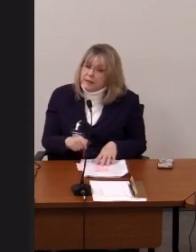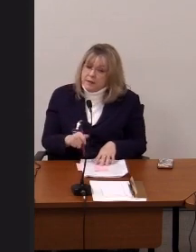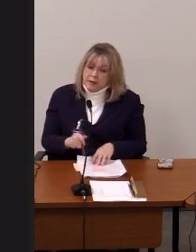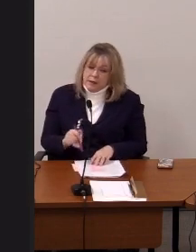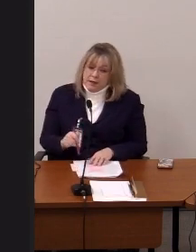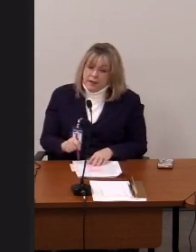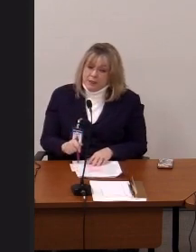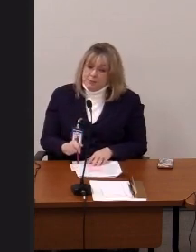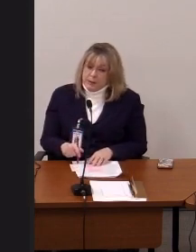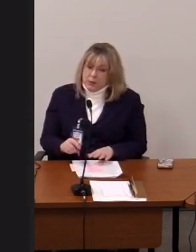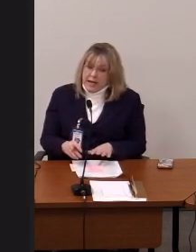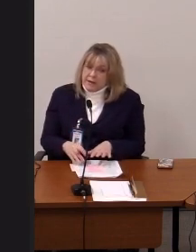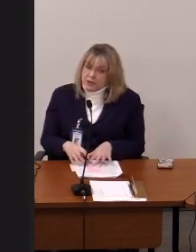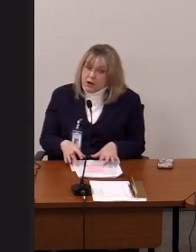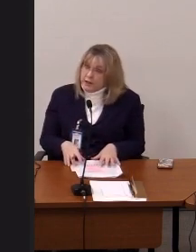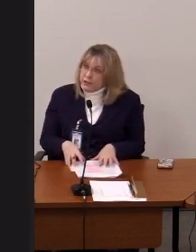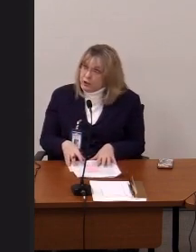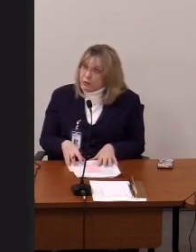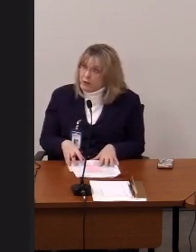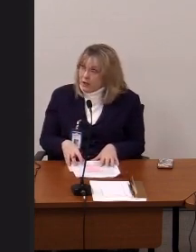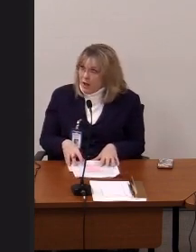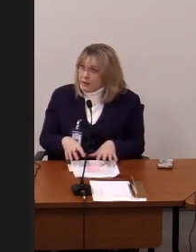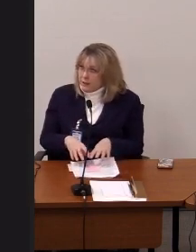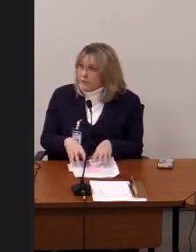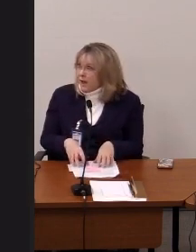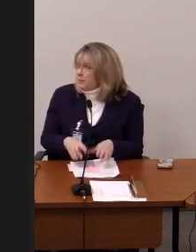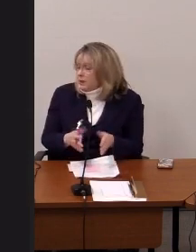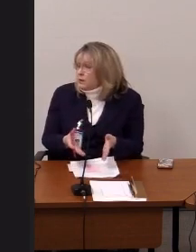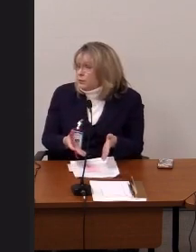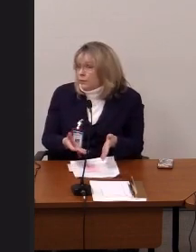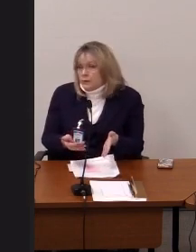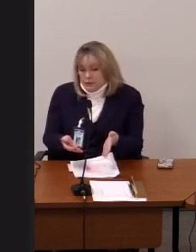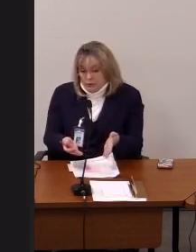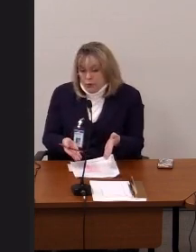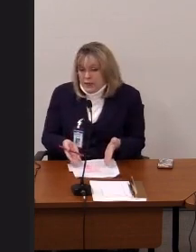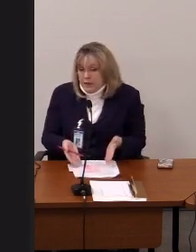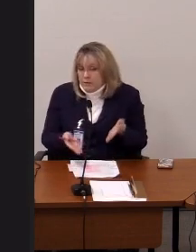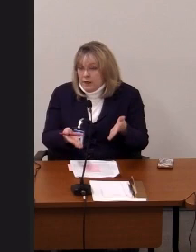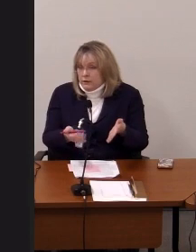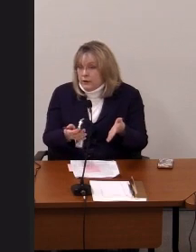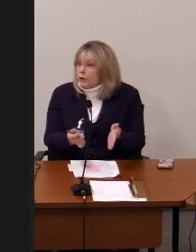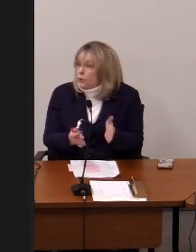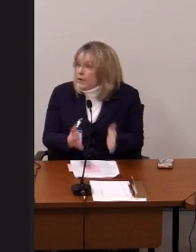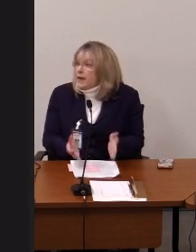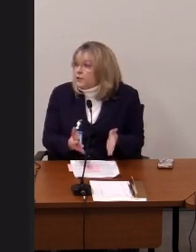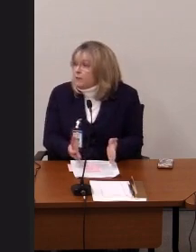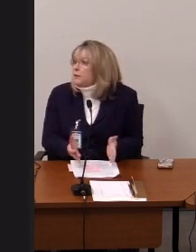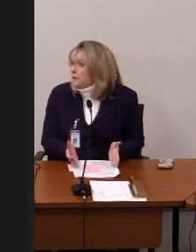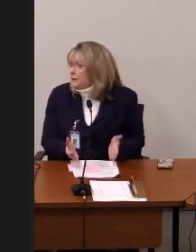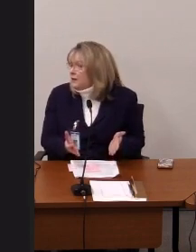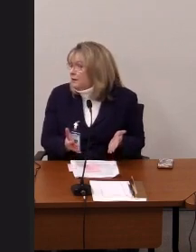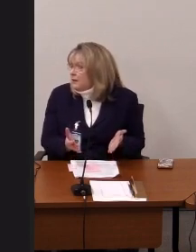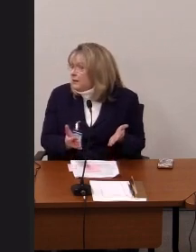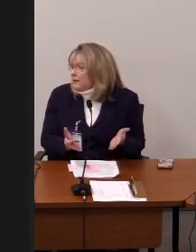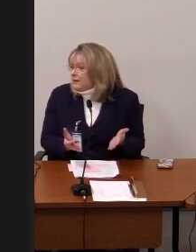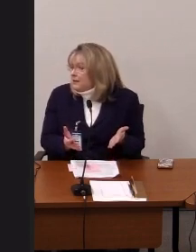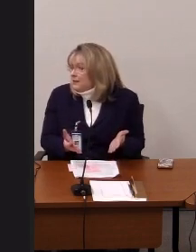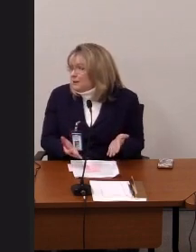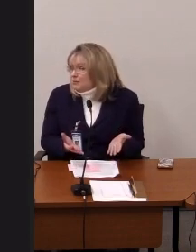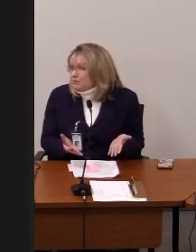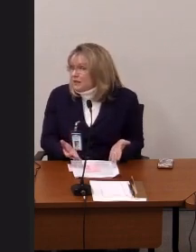kinds of things. But we haven't gone into a lot of that because we have to implement